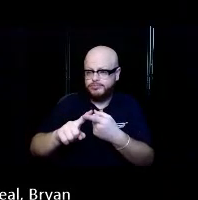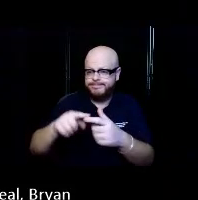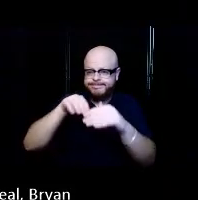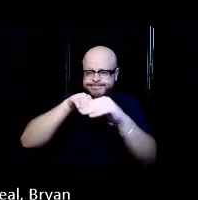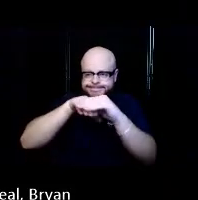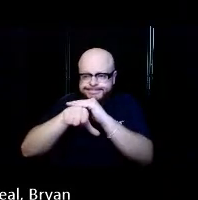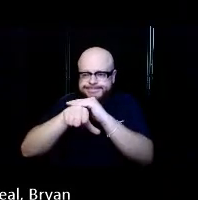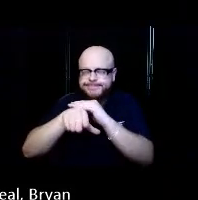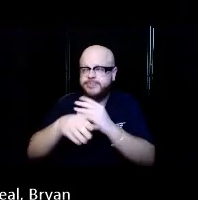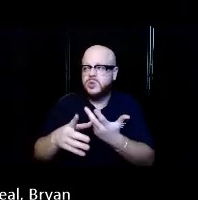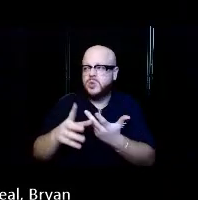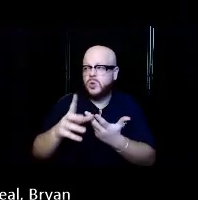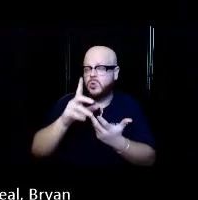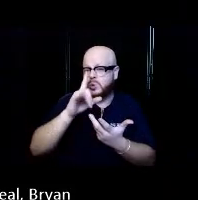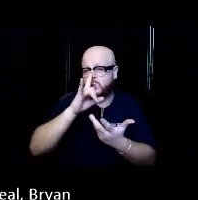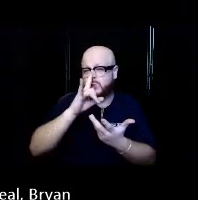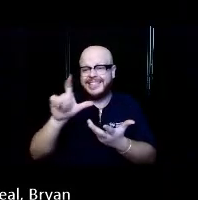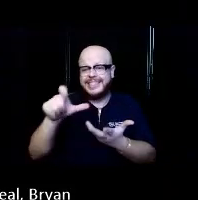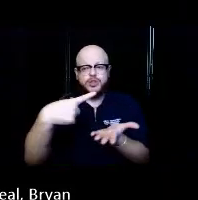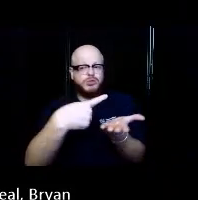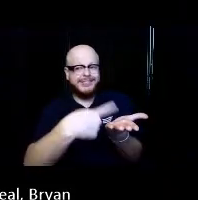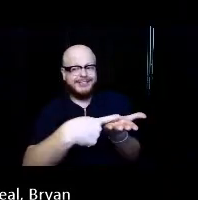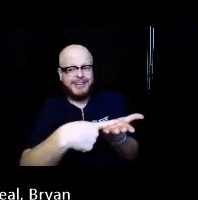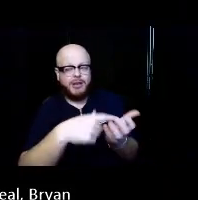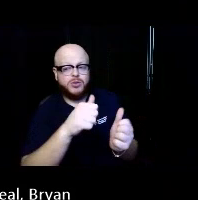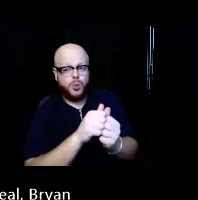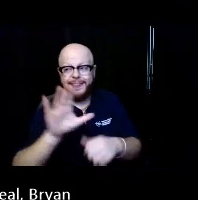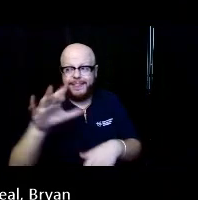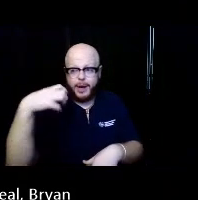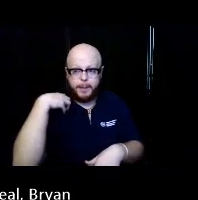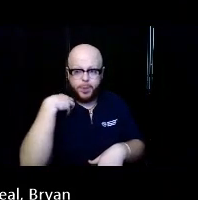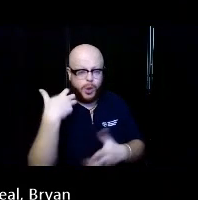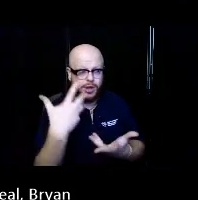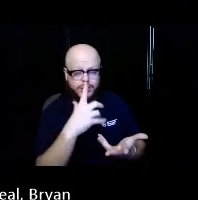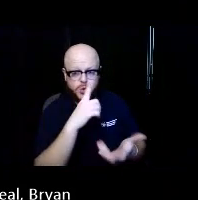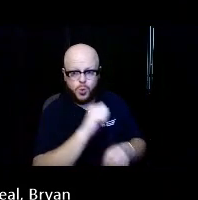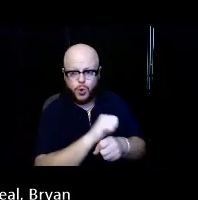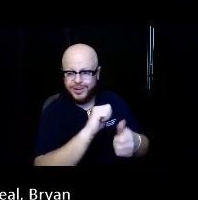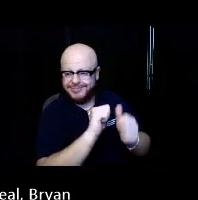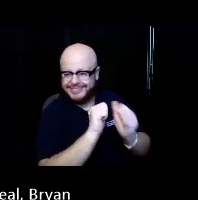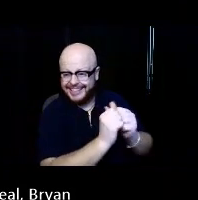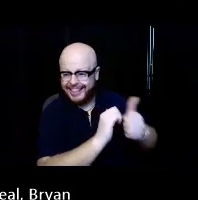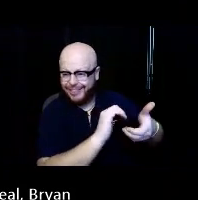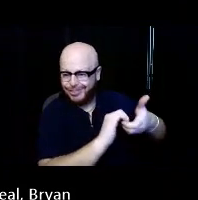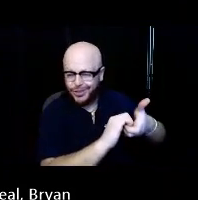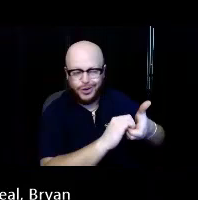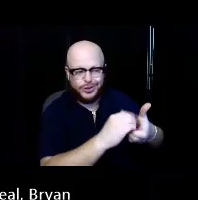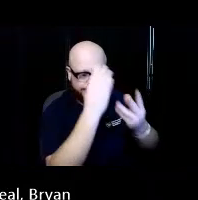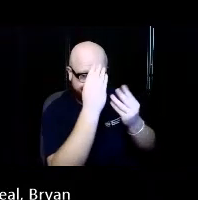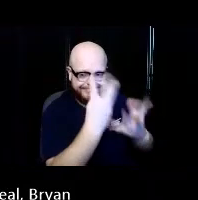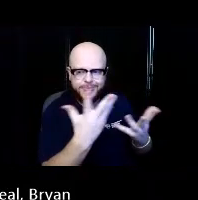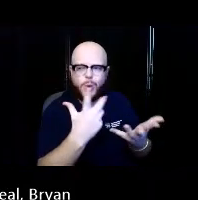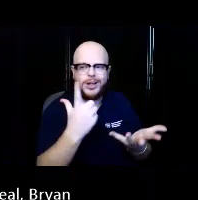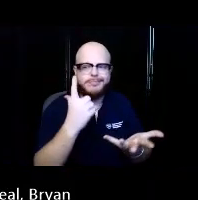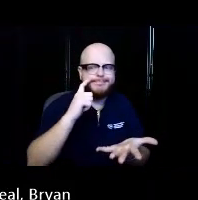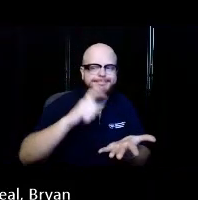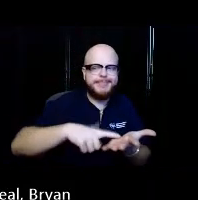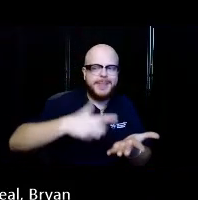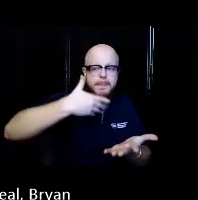work collaboratively, for example, with their employer to identify what would be an effective solution. So certainly if this is